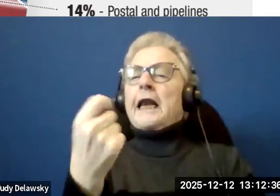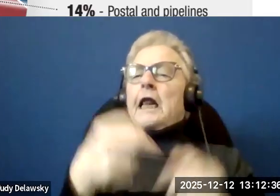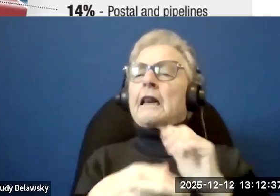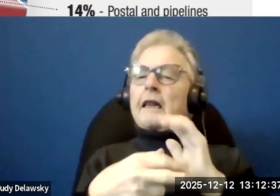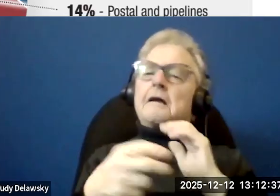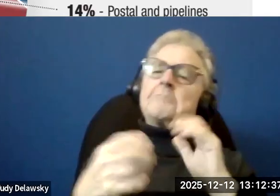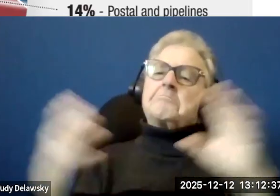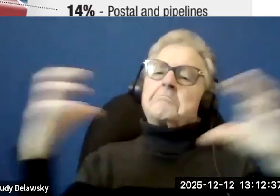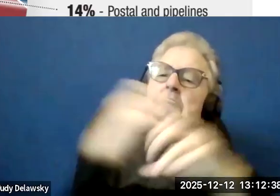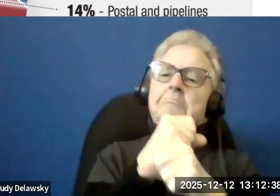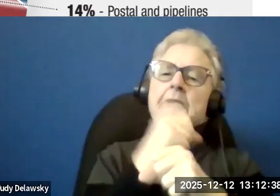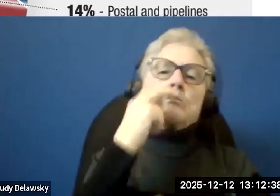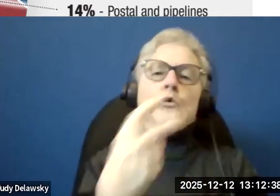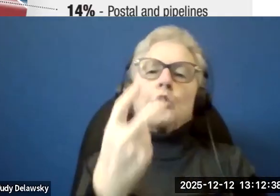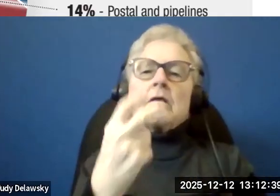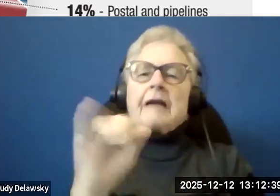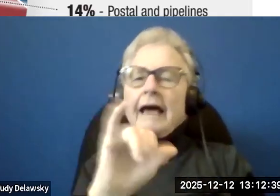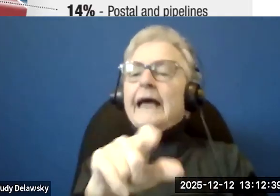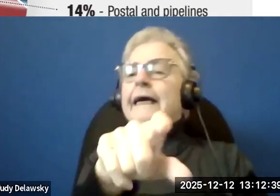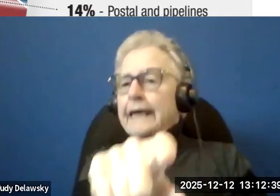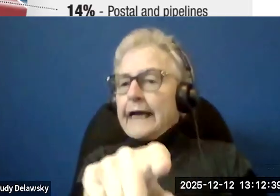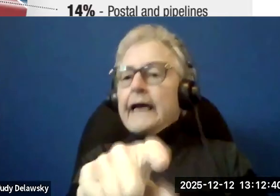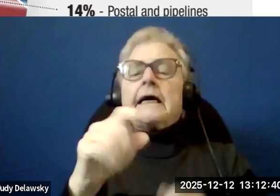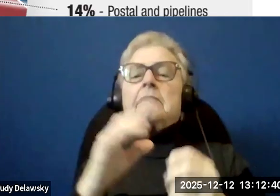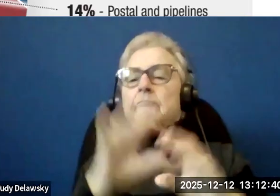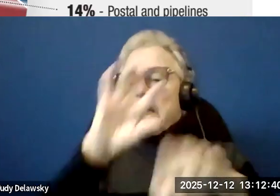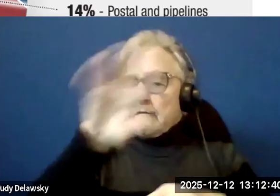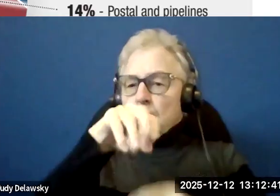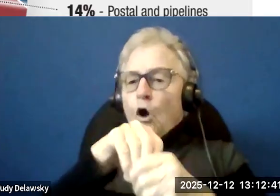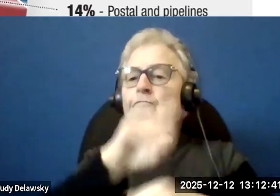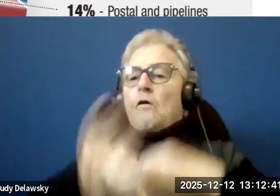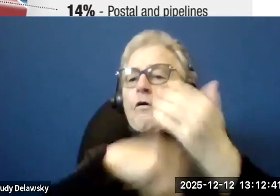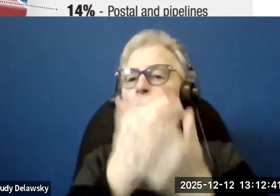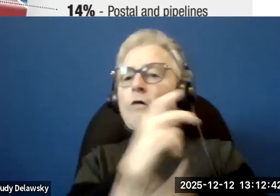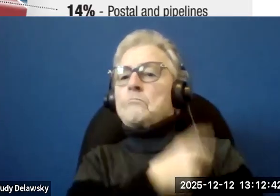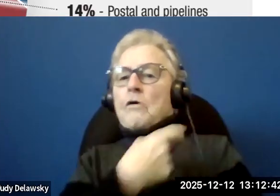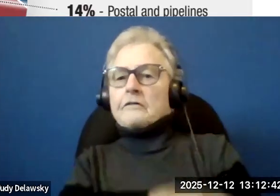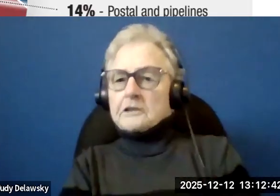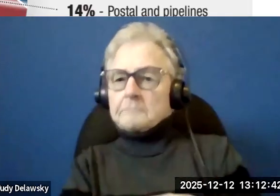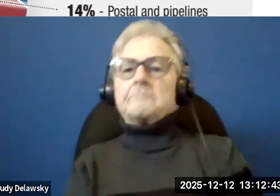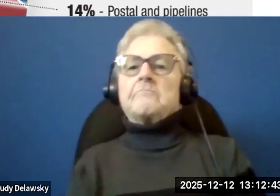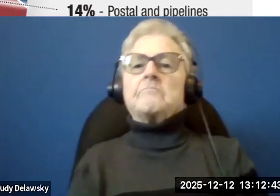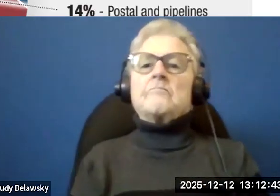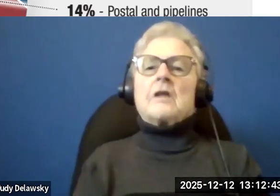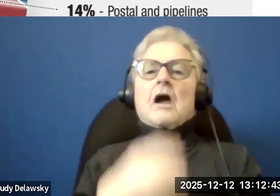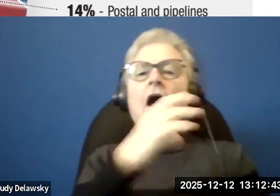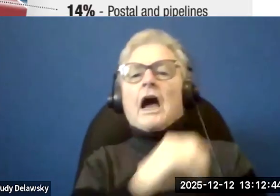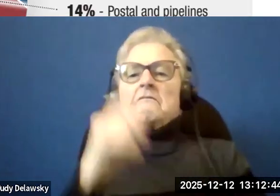side, you can see it's interprovincial and international transportation, so air, rail,